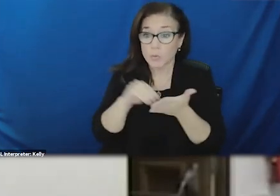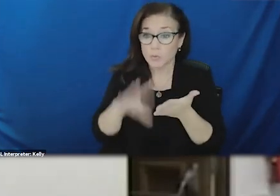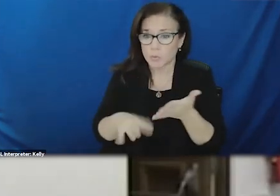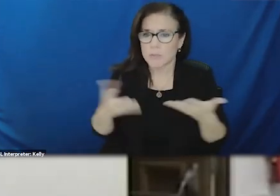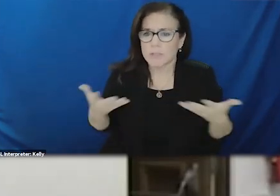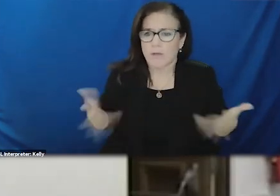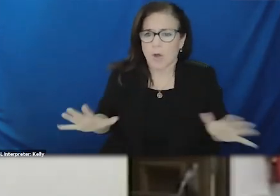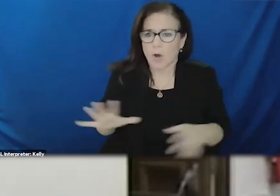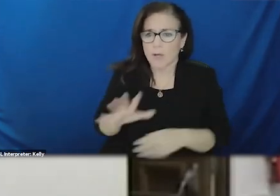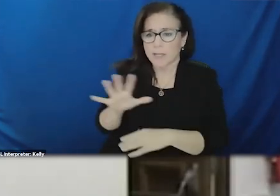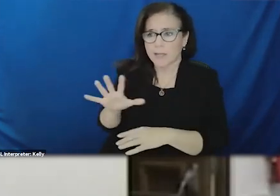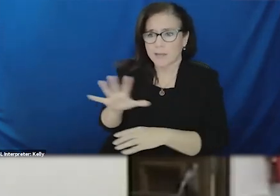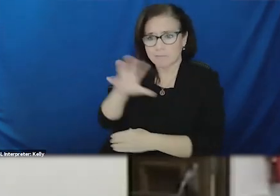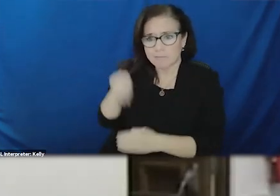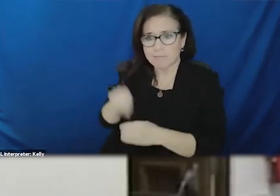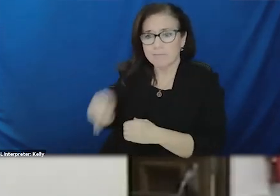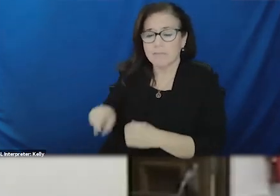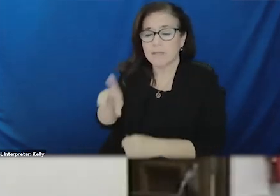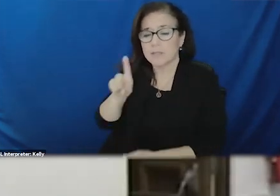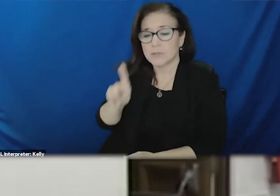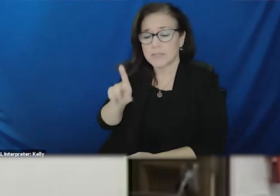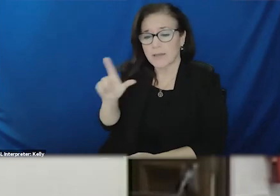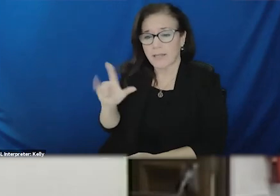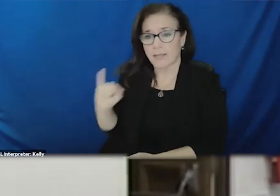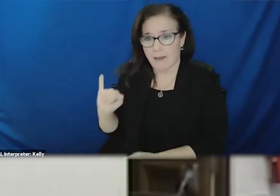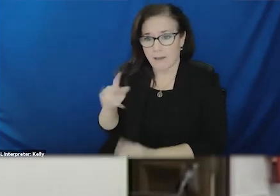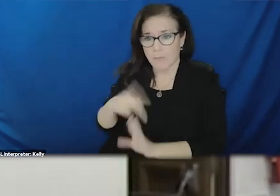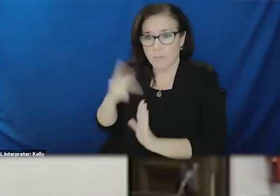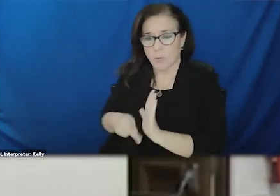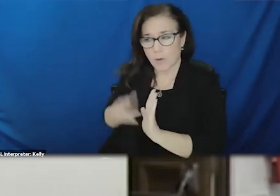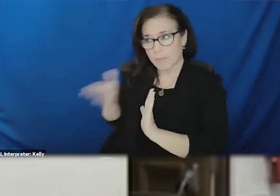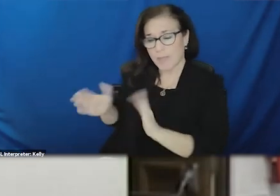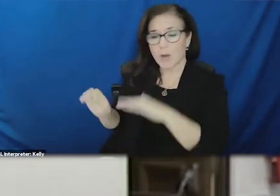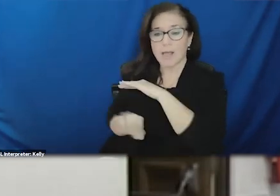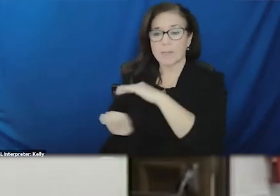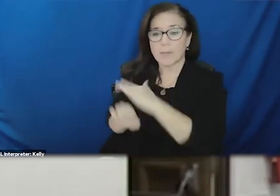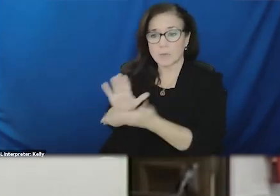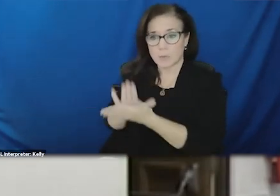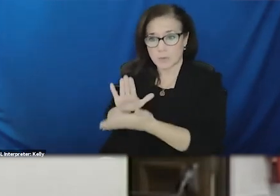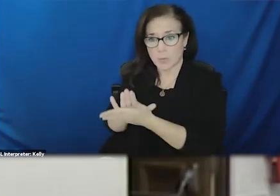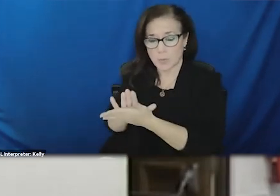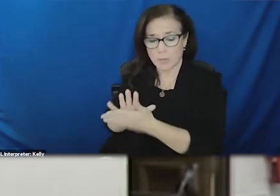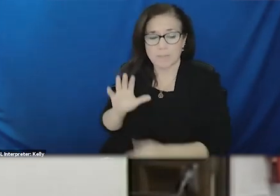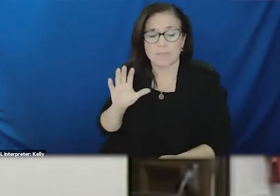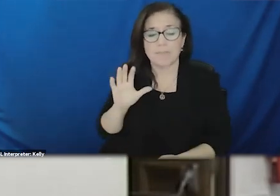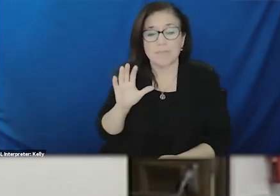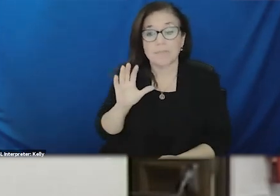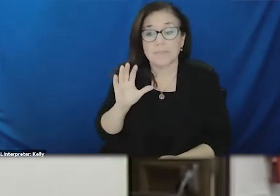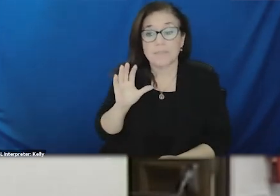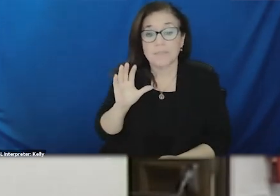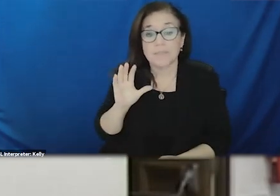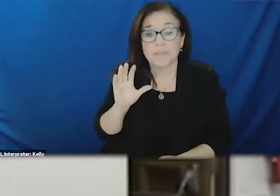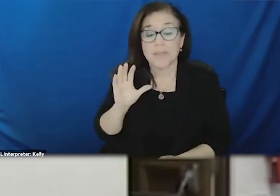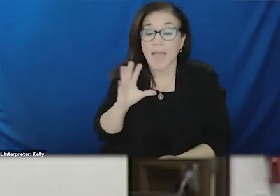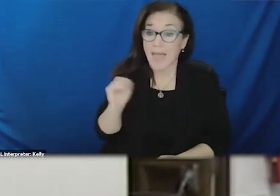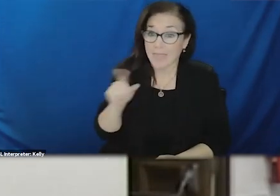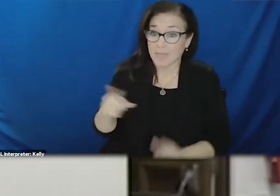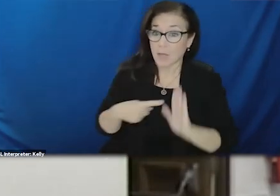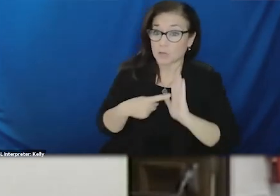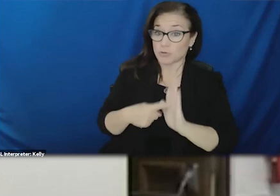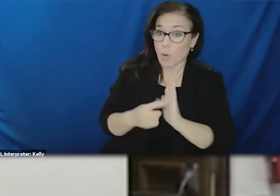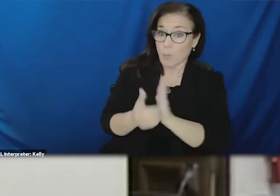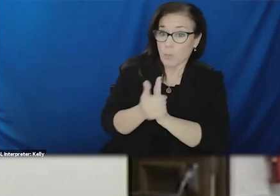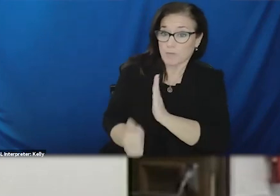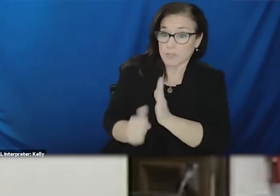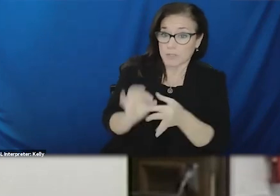an elementary dual language immersion program and or show proficiency in the second language.